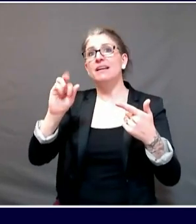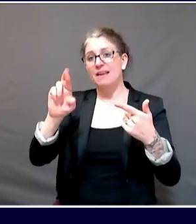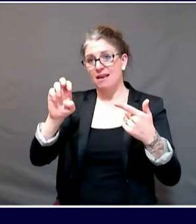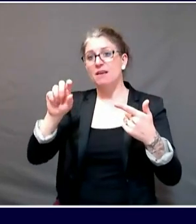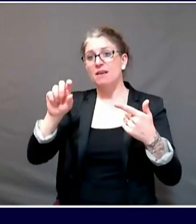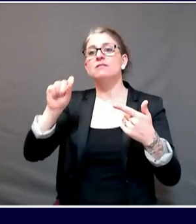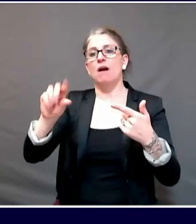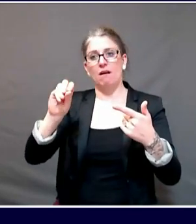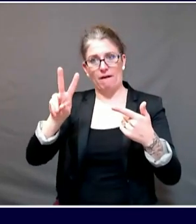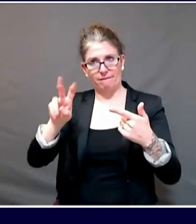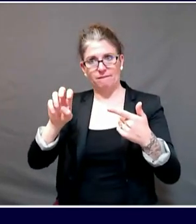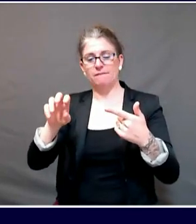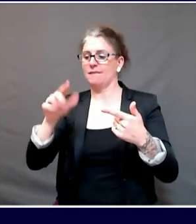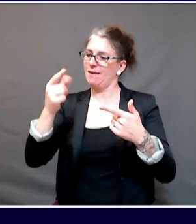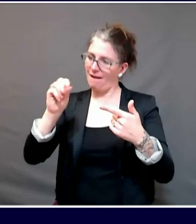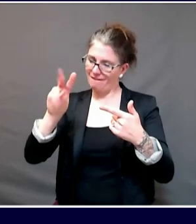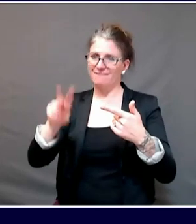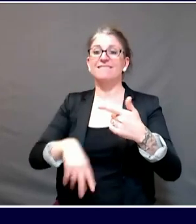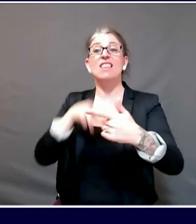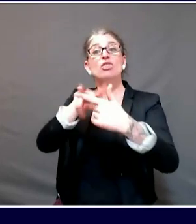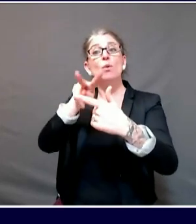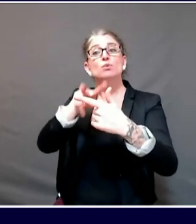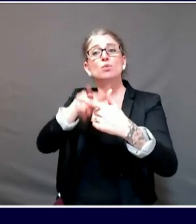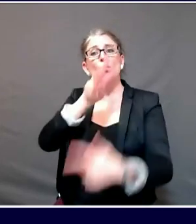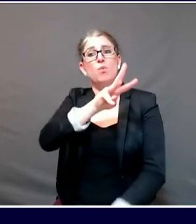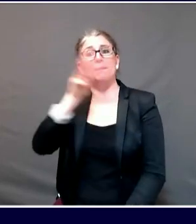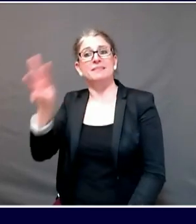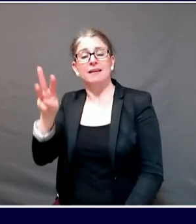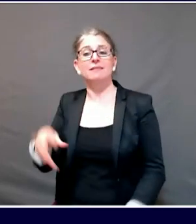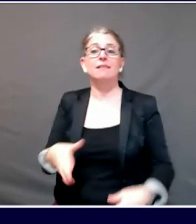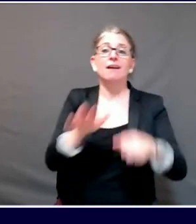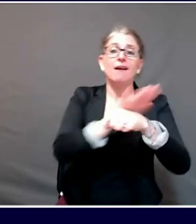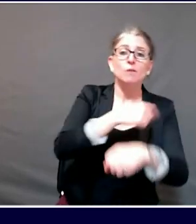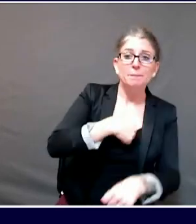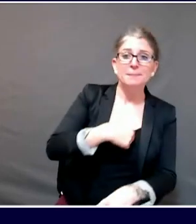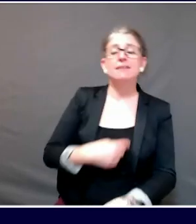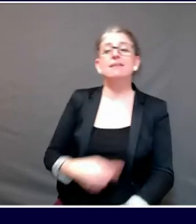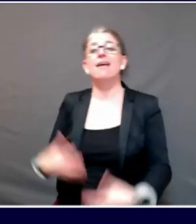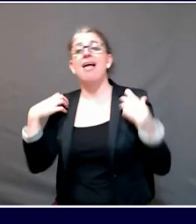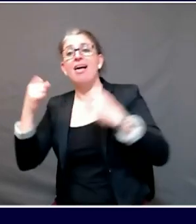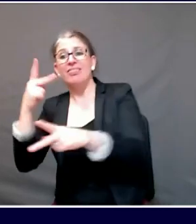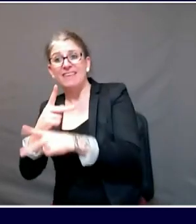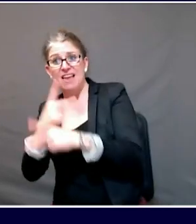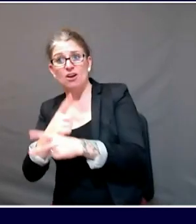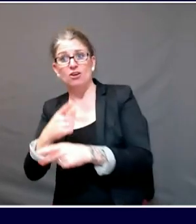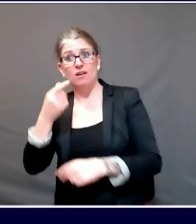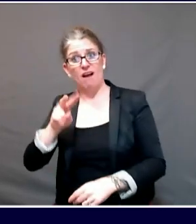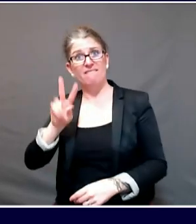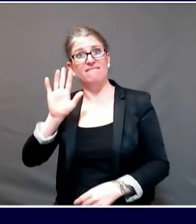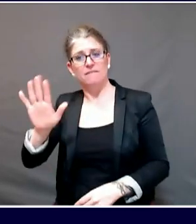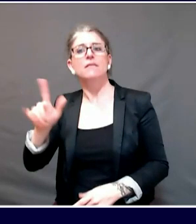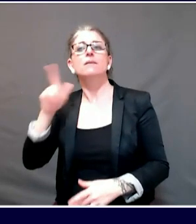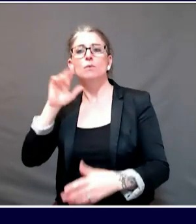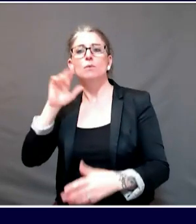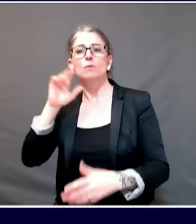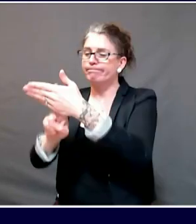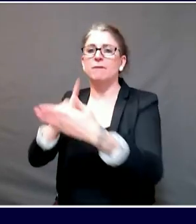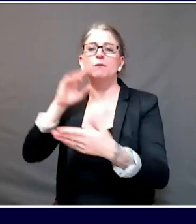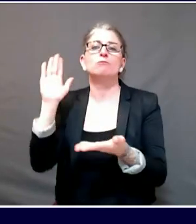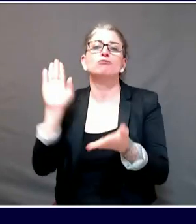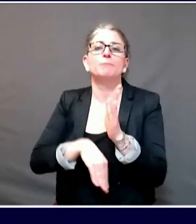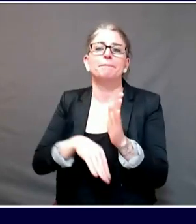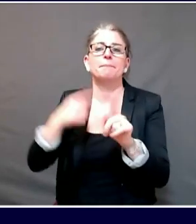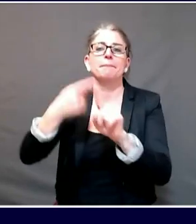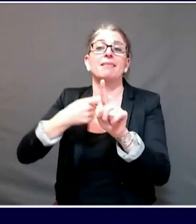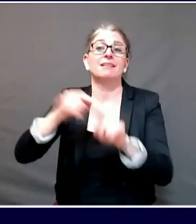today while we all eagerly await subsequent deliveries of COVID-19 vaccine. I pledge to keep you posted and up